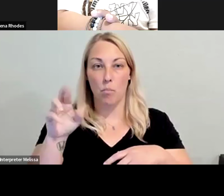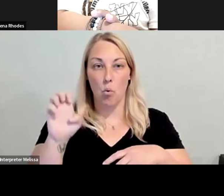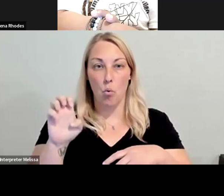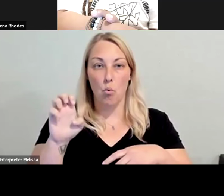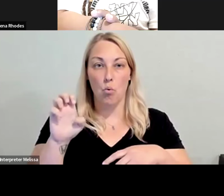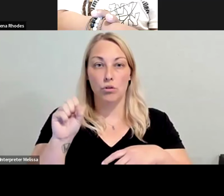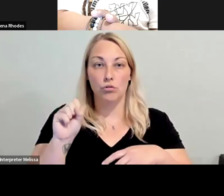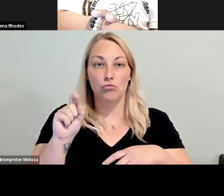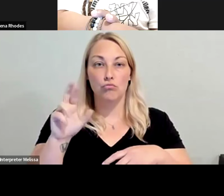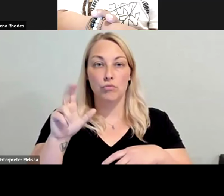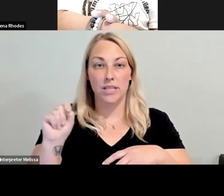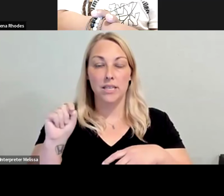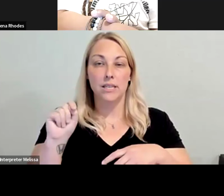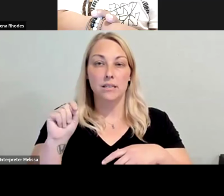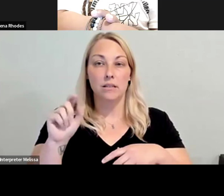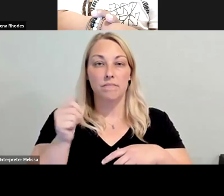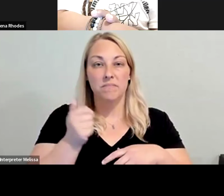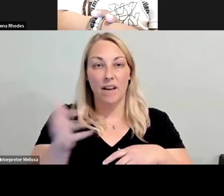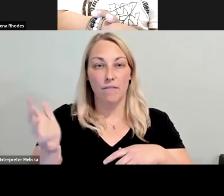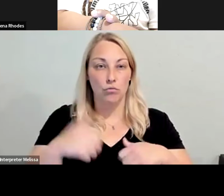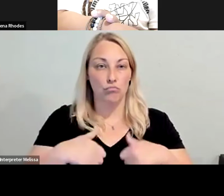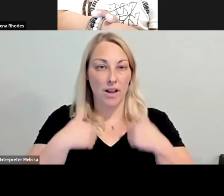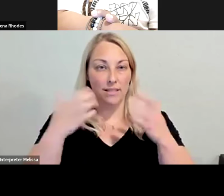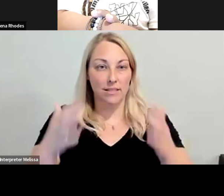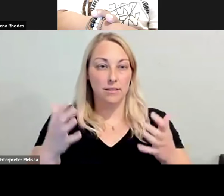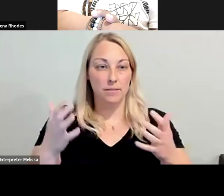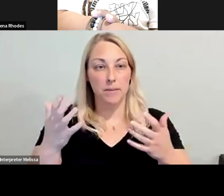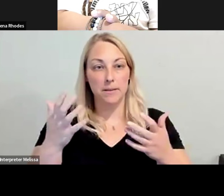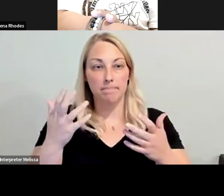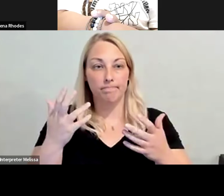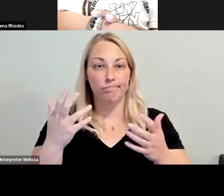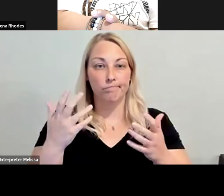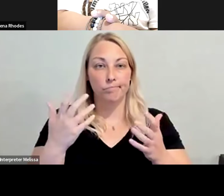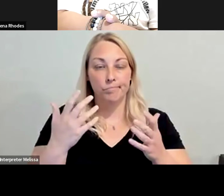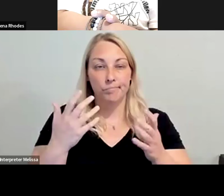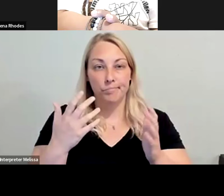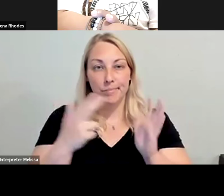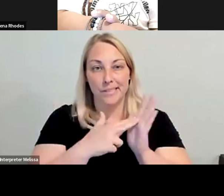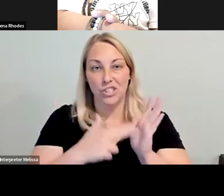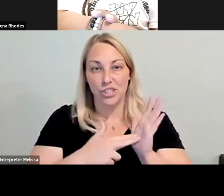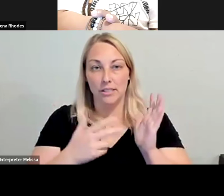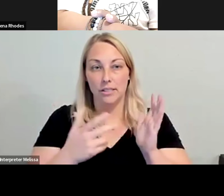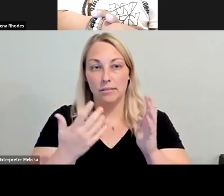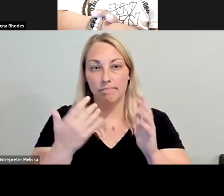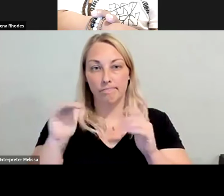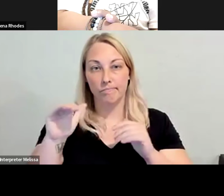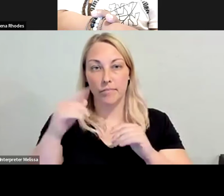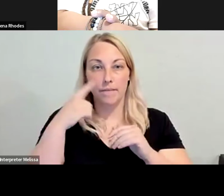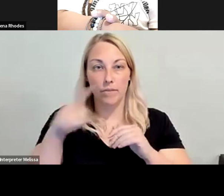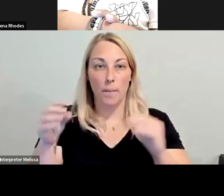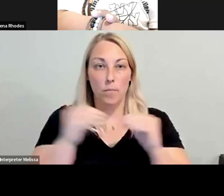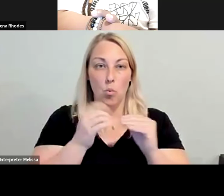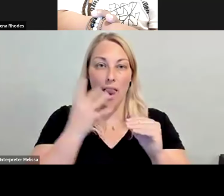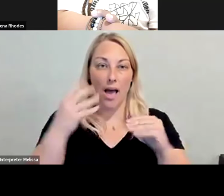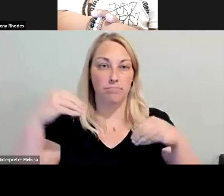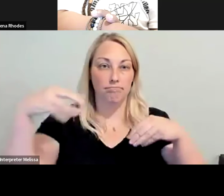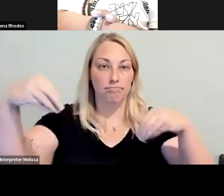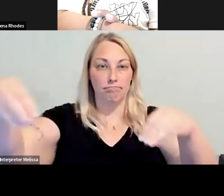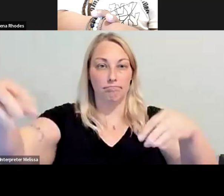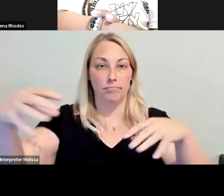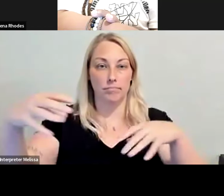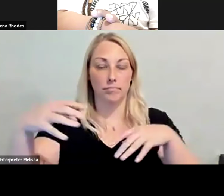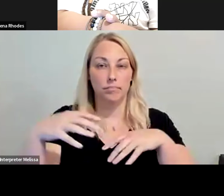the street lamps. I don't know, some of you may or may not be aware that not long ago, I think it was